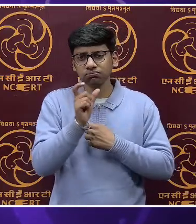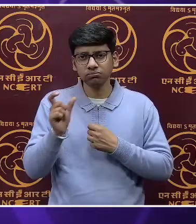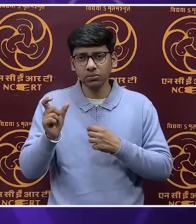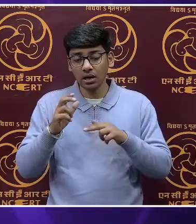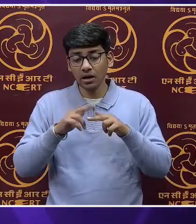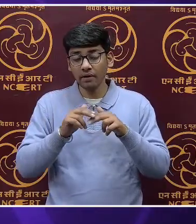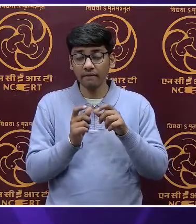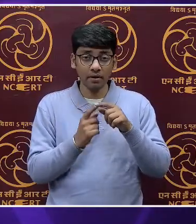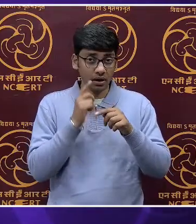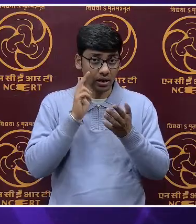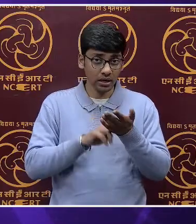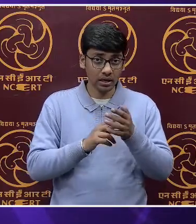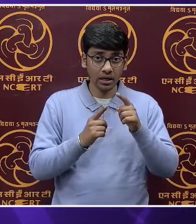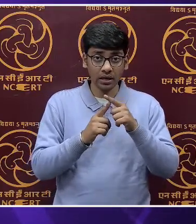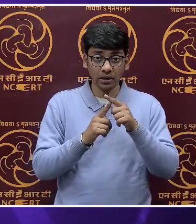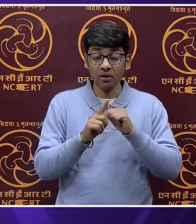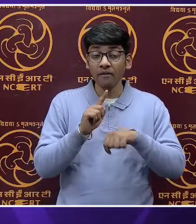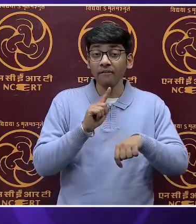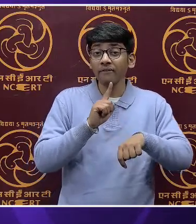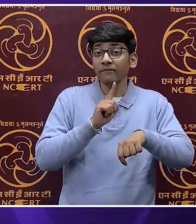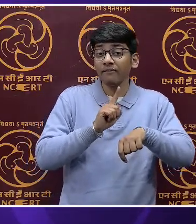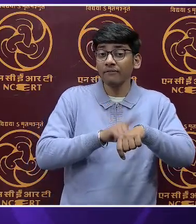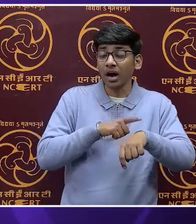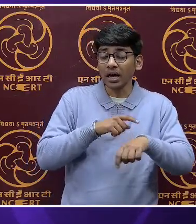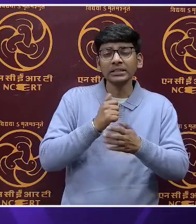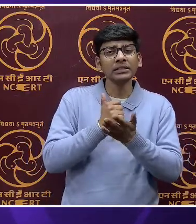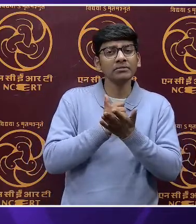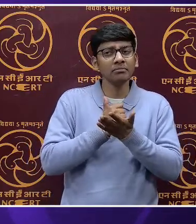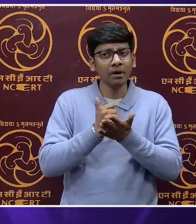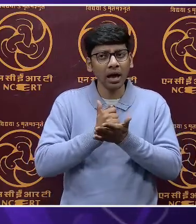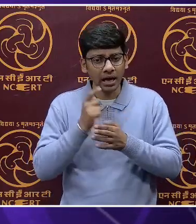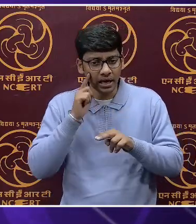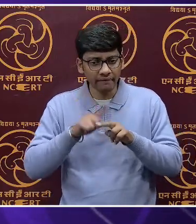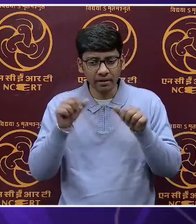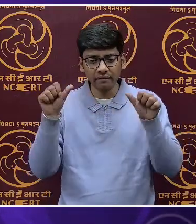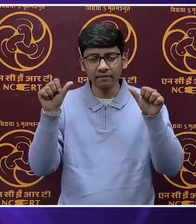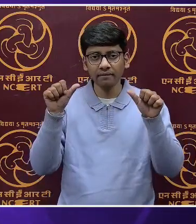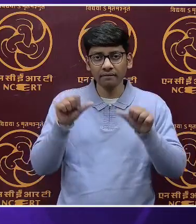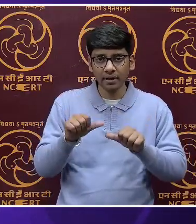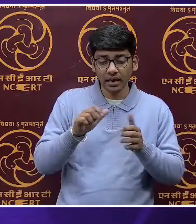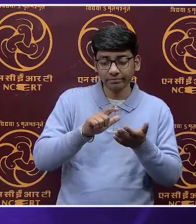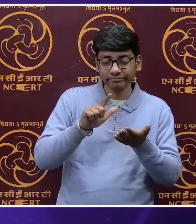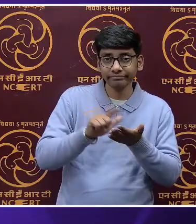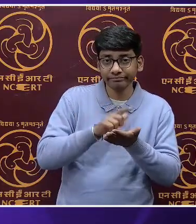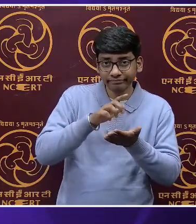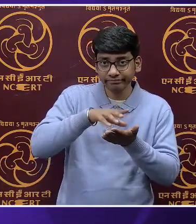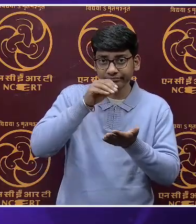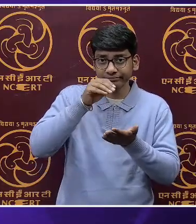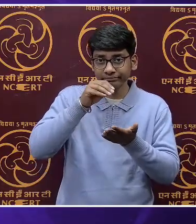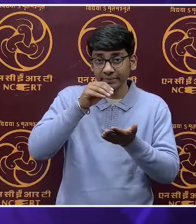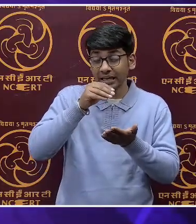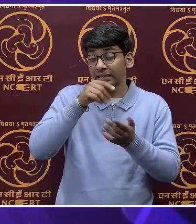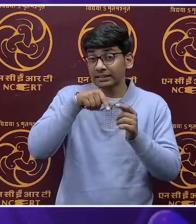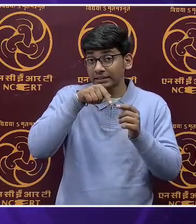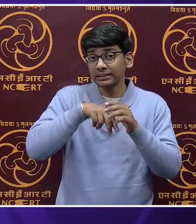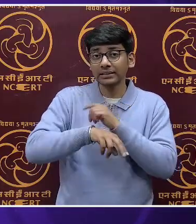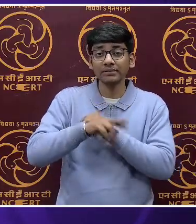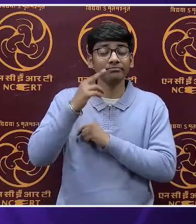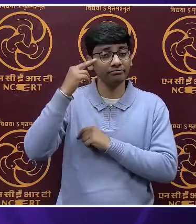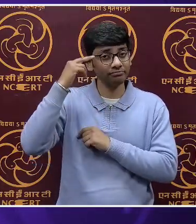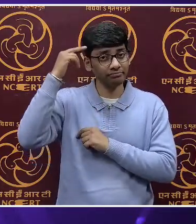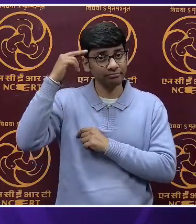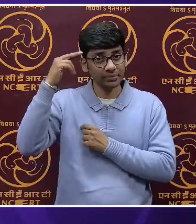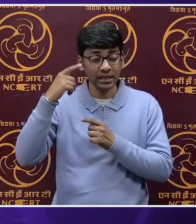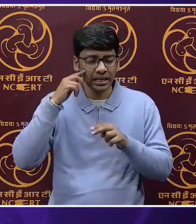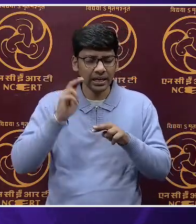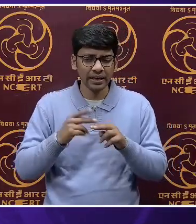Yeah. first attempt at learning. Yes. Right. So fail is not the end of the world. Rather, it's the first attempt in learning. There's so many things that